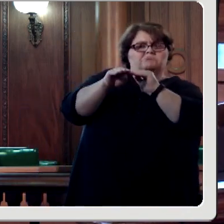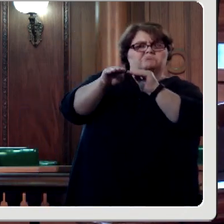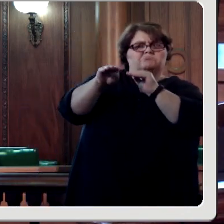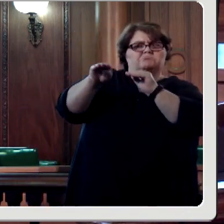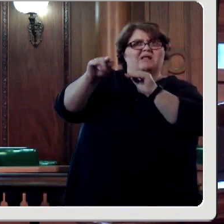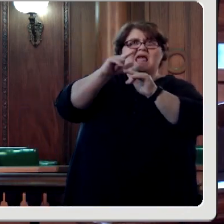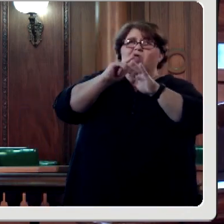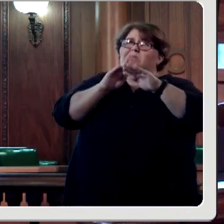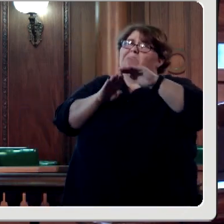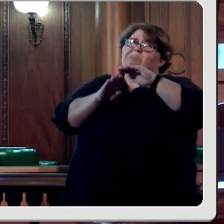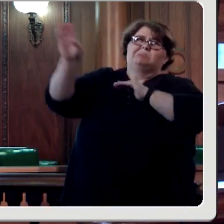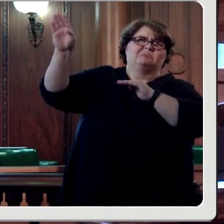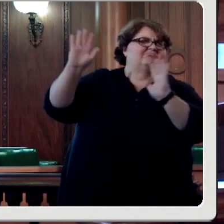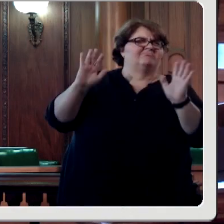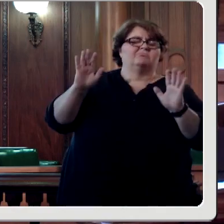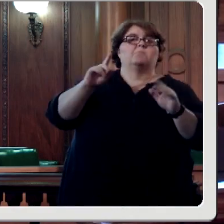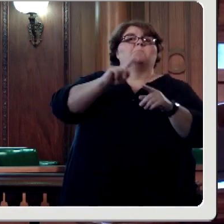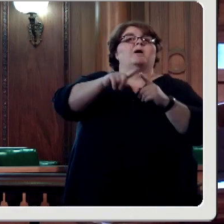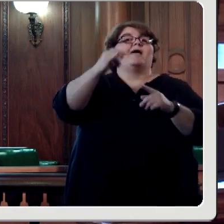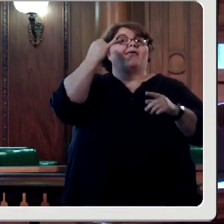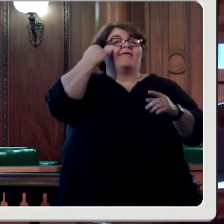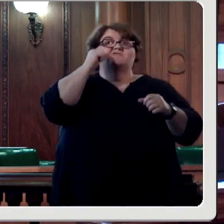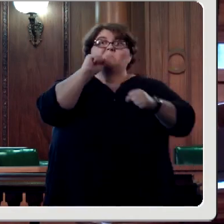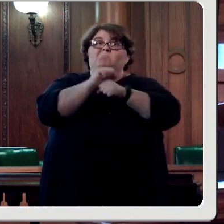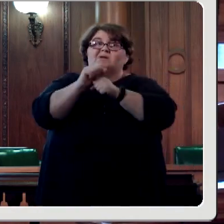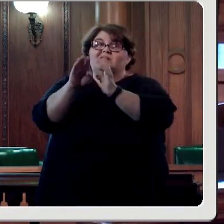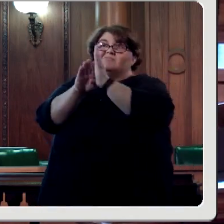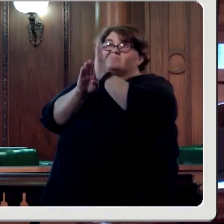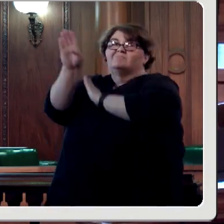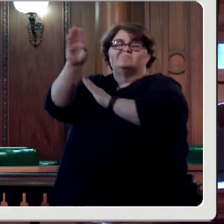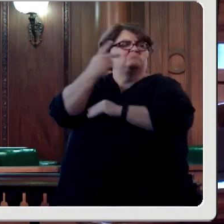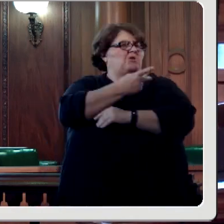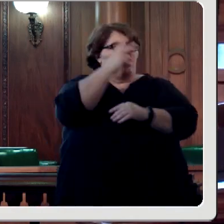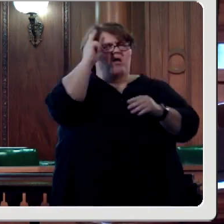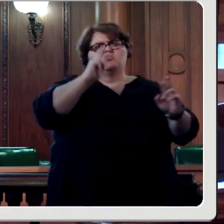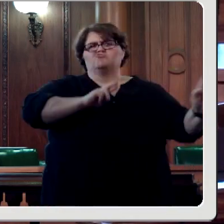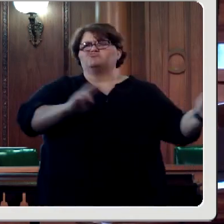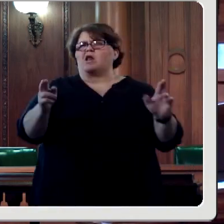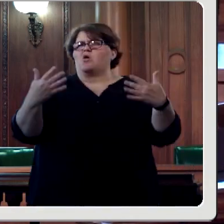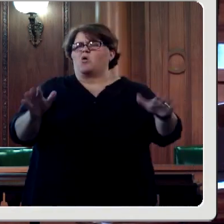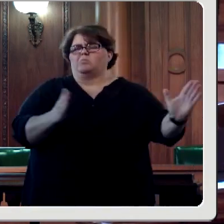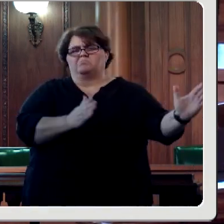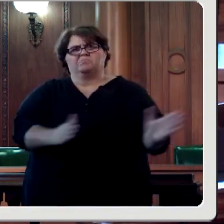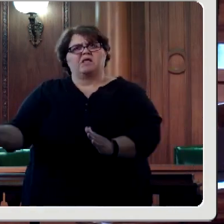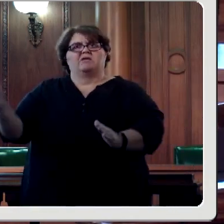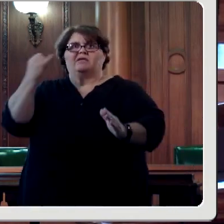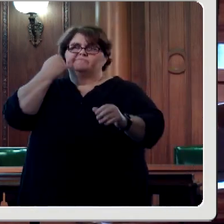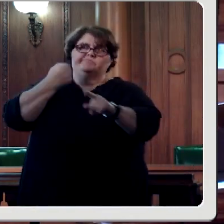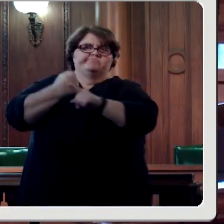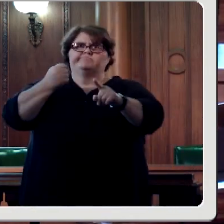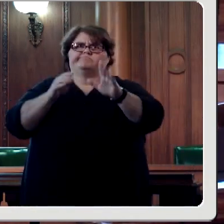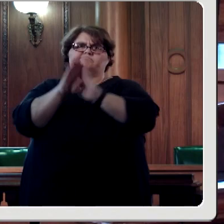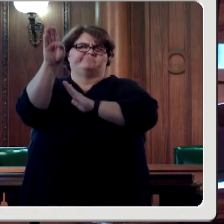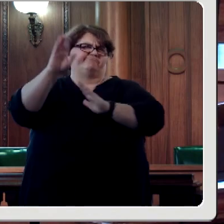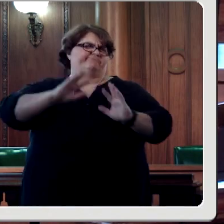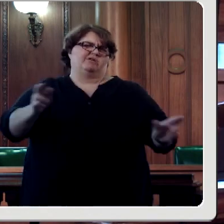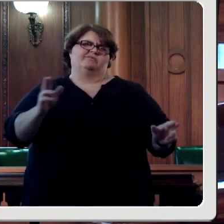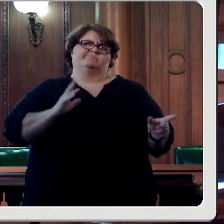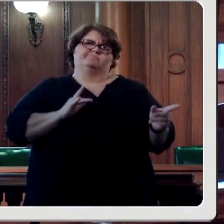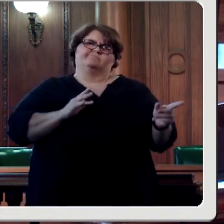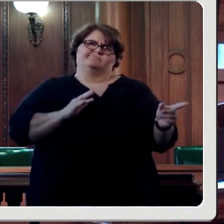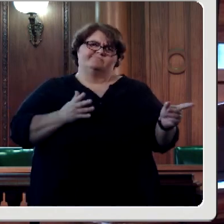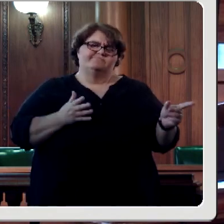it doesn't happen. I'm encouraged by some of the numbers we have right now starting to go down, but that's because of each and every one of